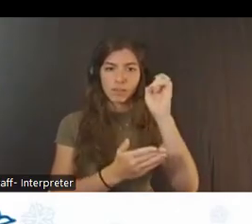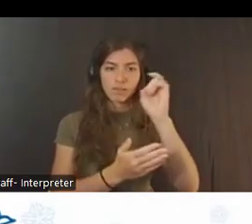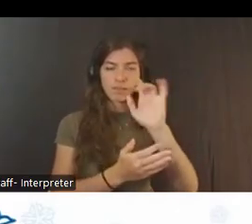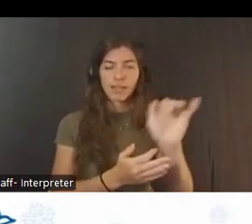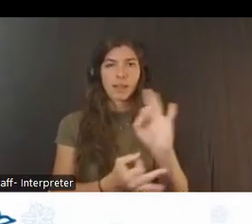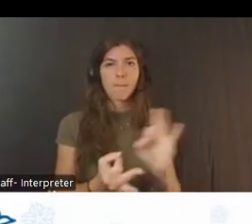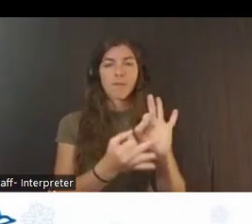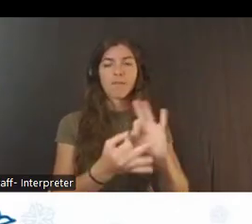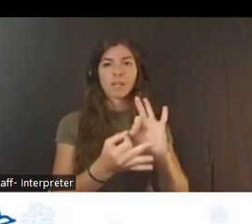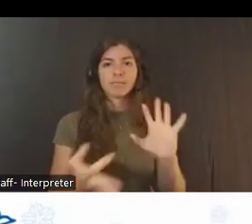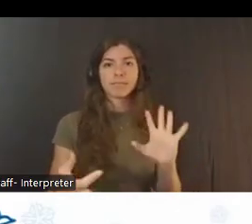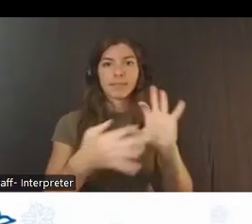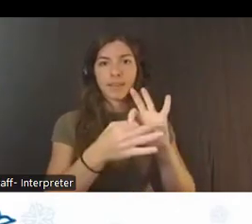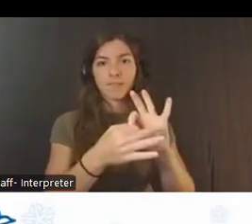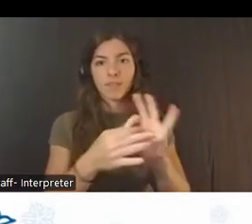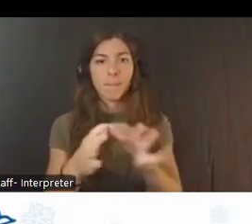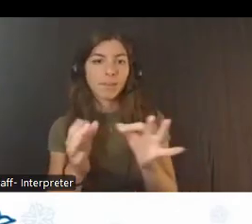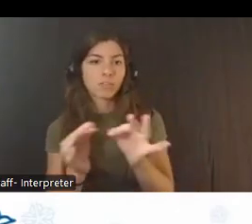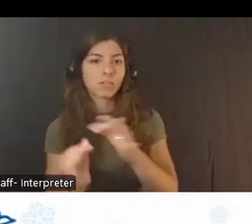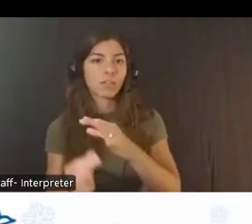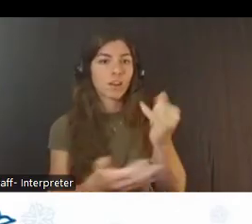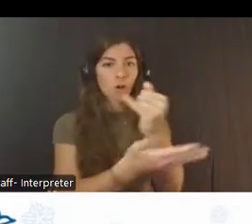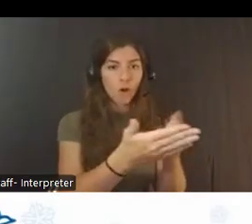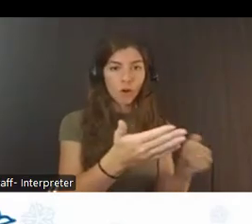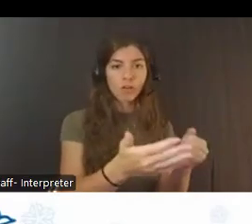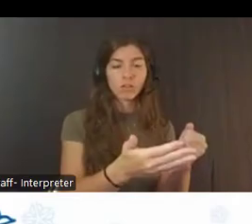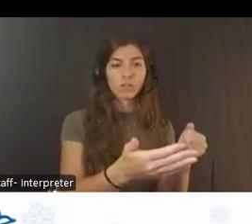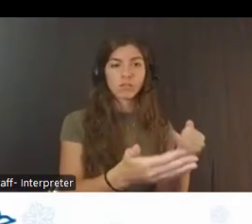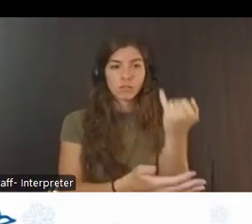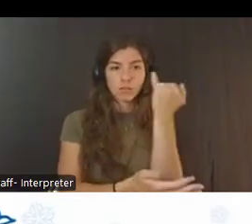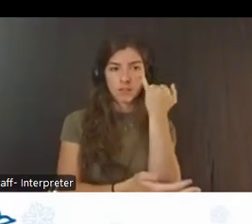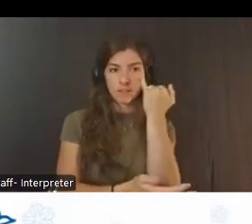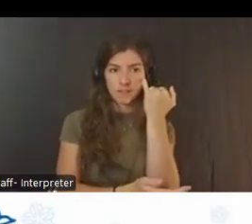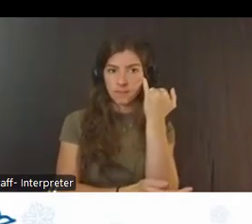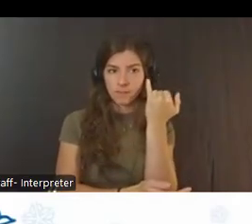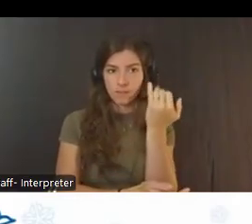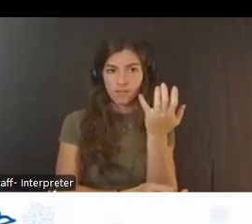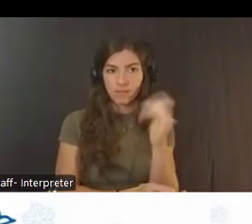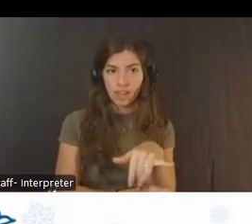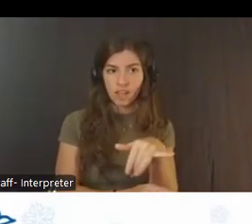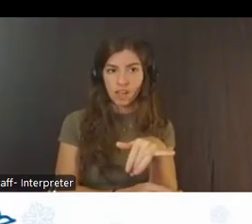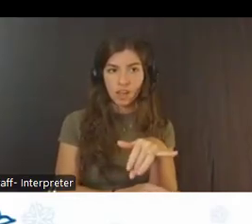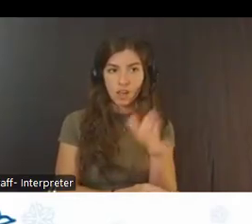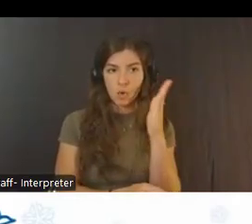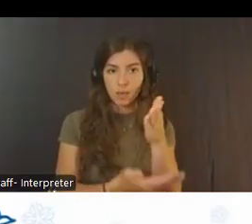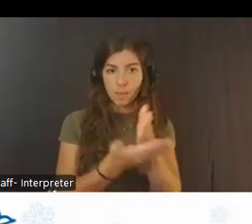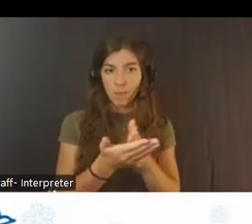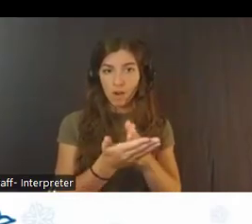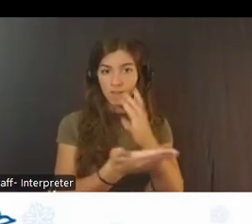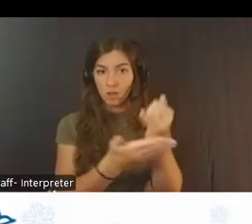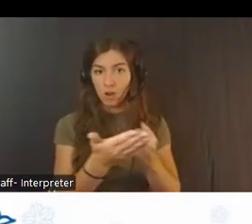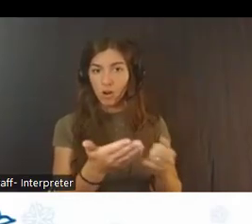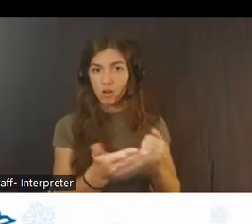of messaging and artwork. If that was going to be part of the artwork for